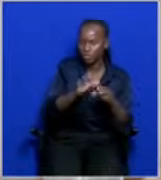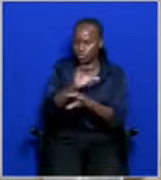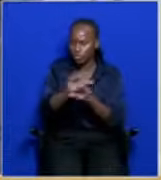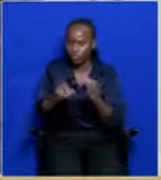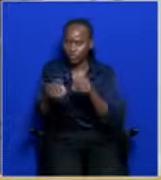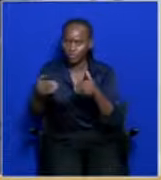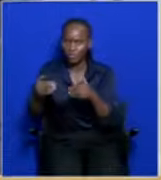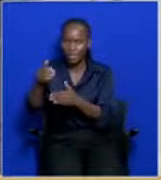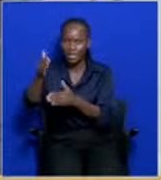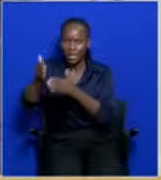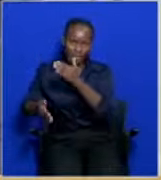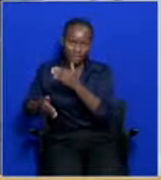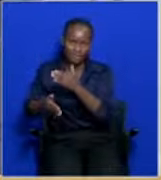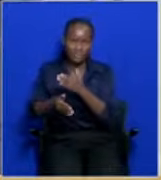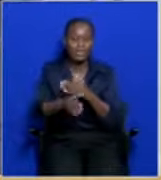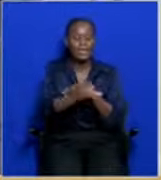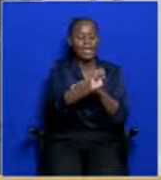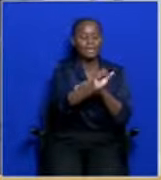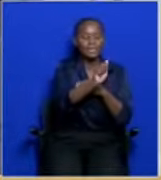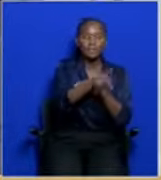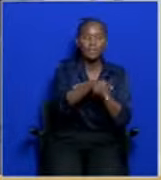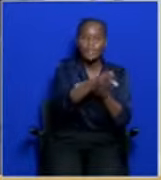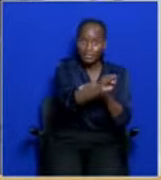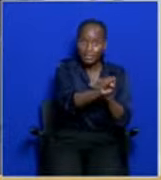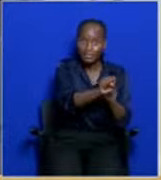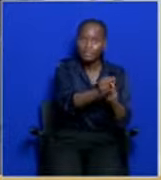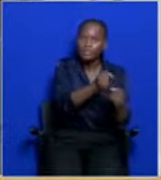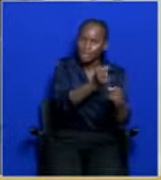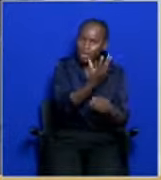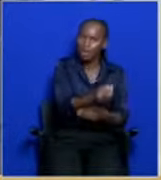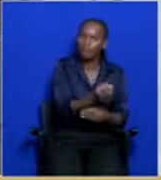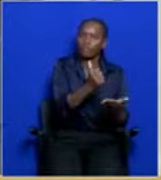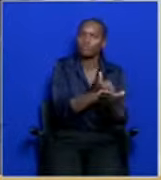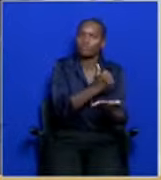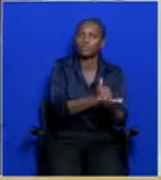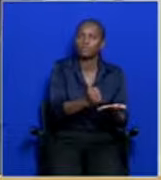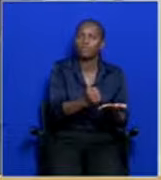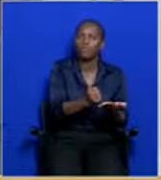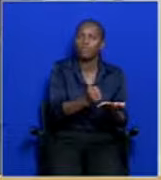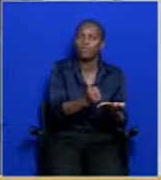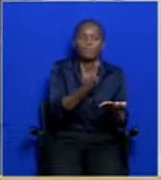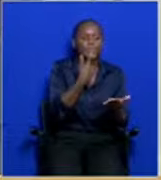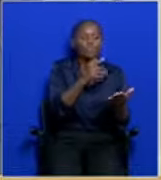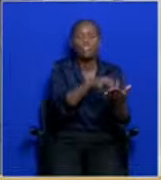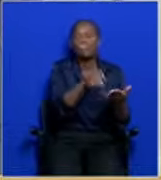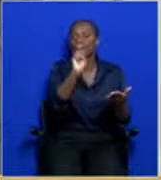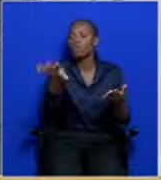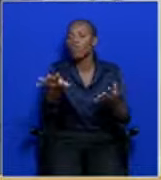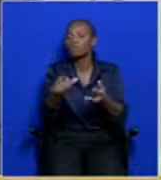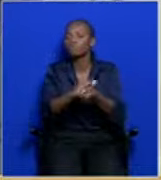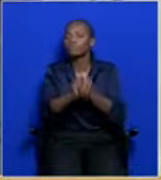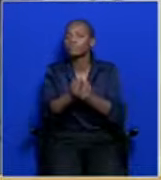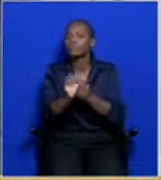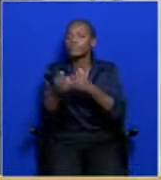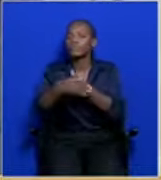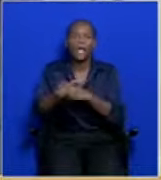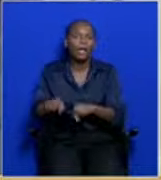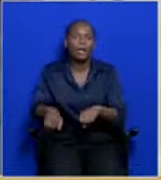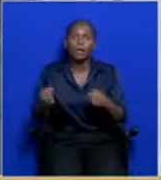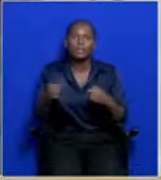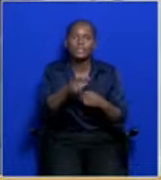away. When you feel it, it will be filed that this member on this day was on duty. Even if you